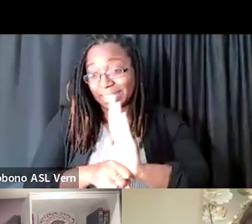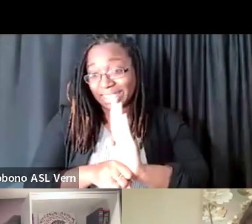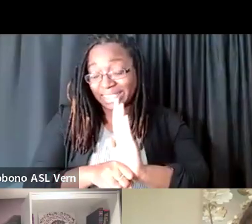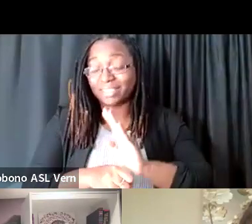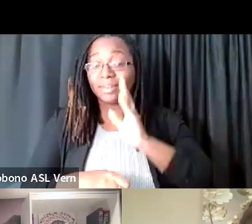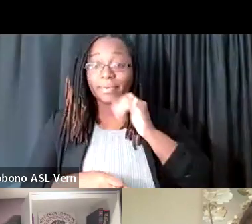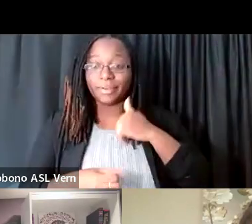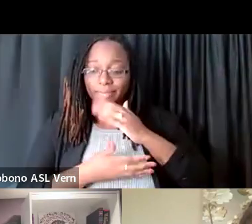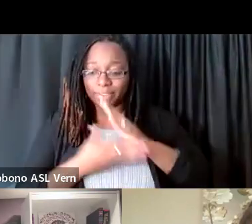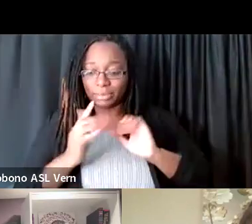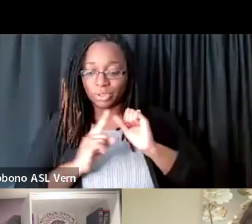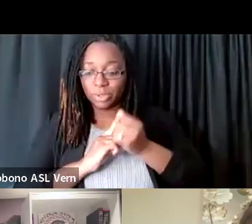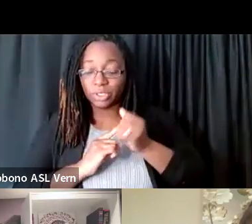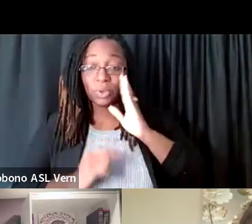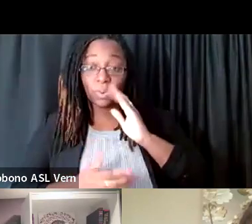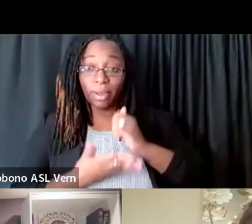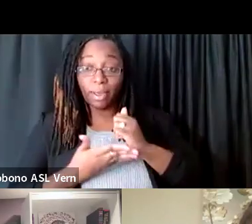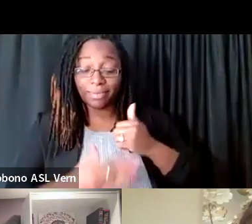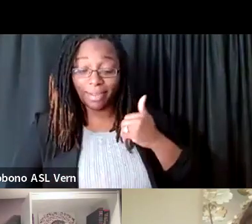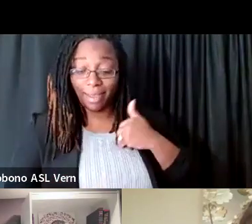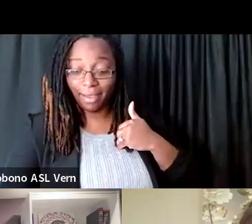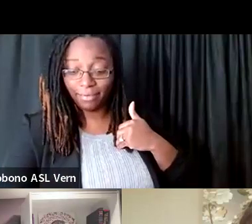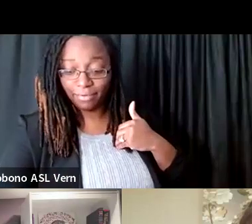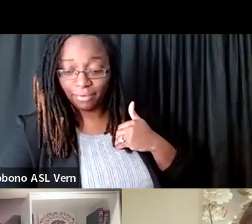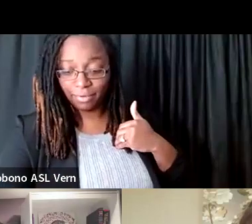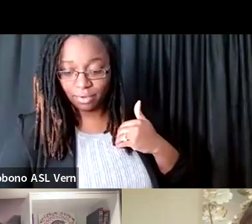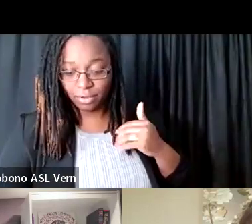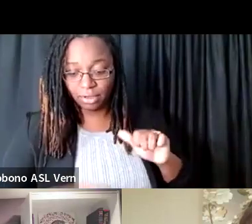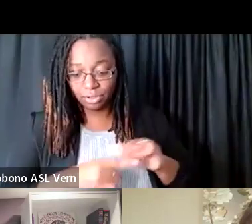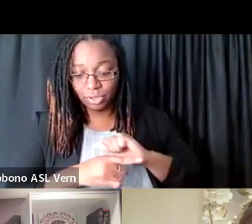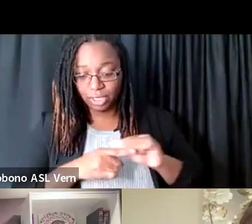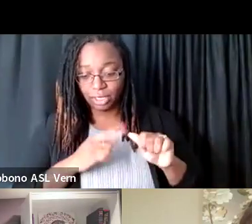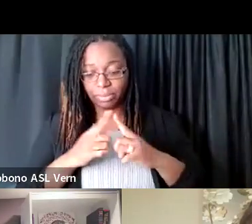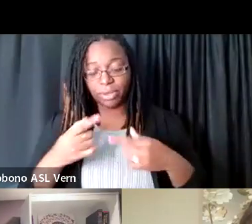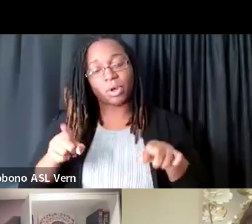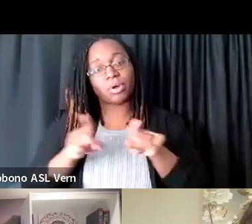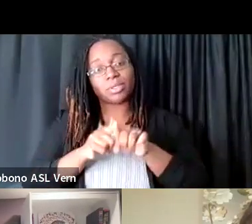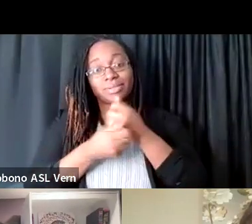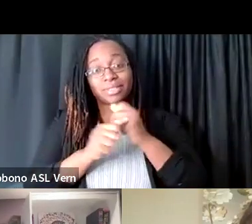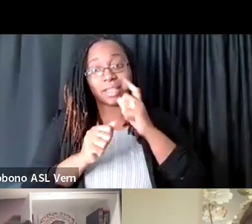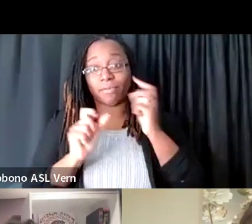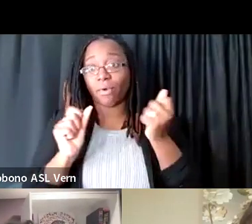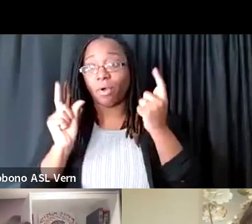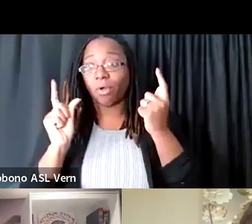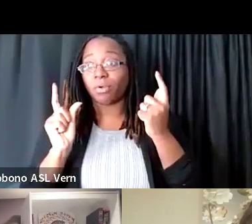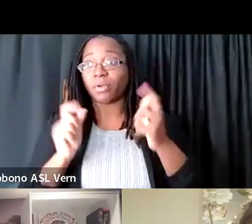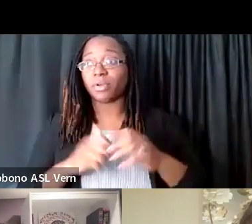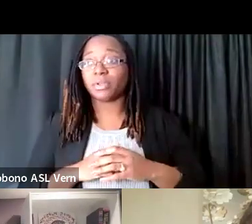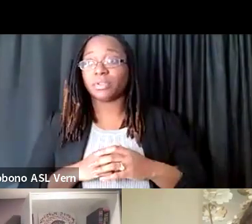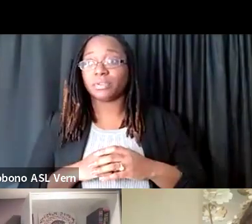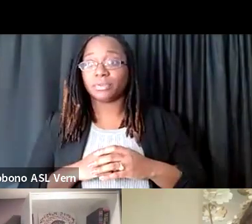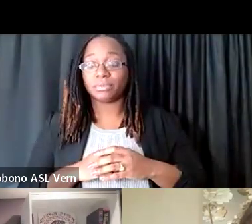situations where it's going to be really helpful to have the training and also safe for everybody. So, you